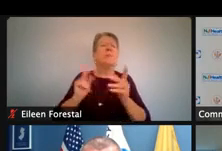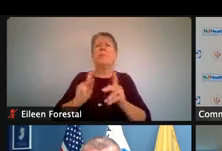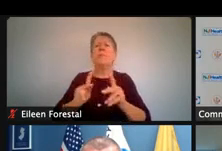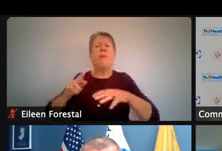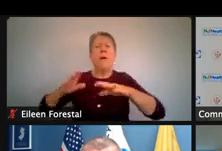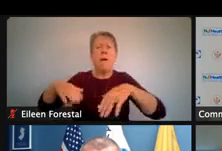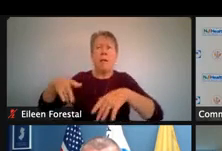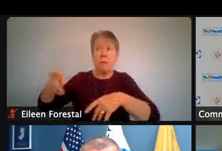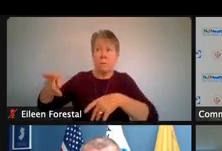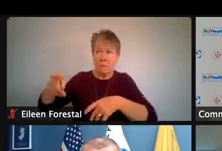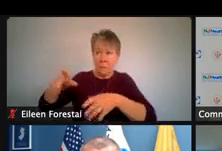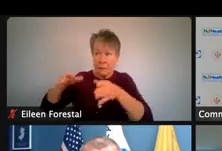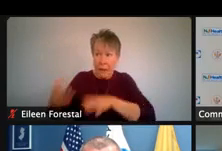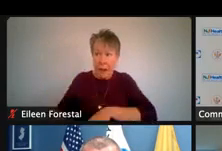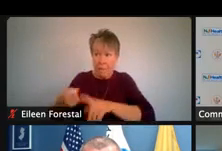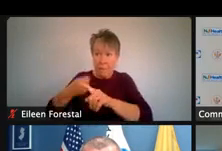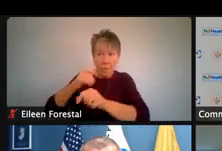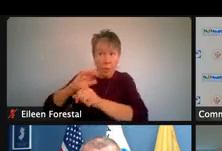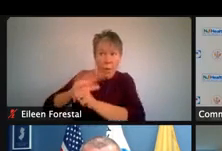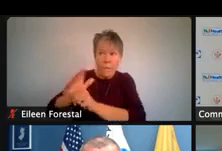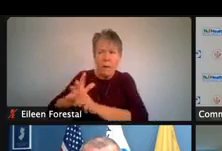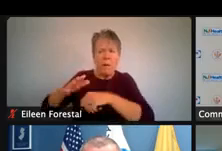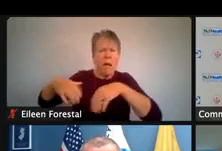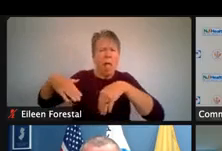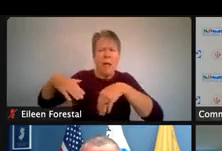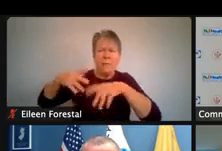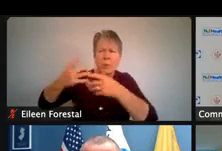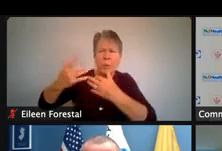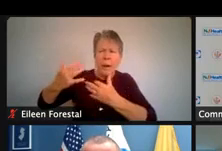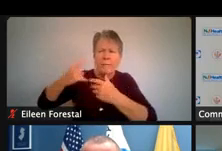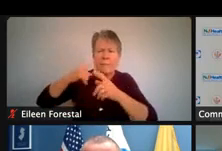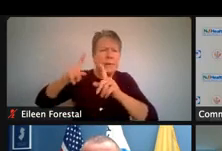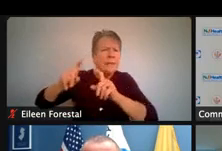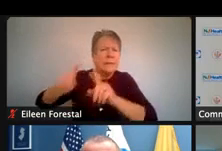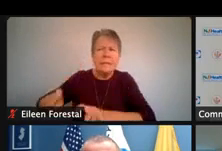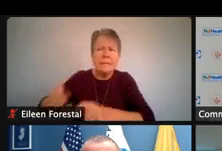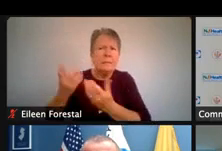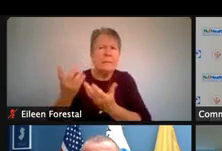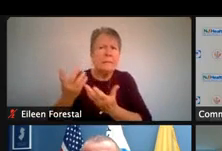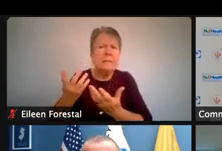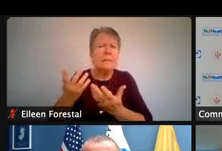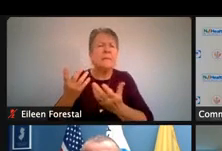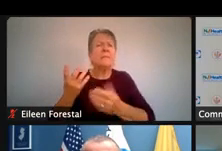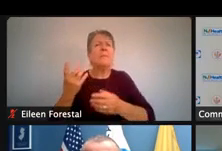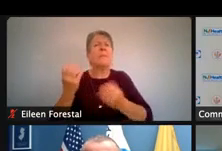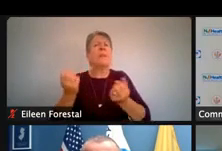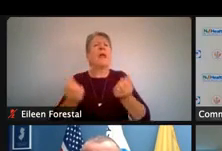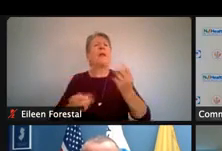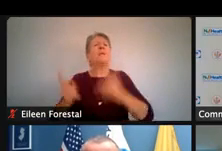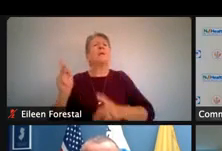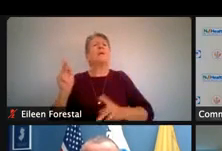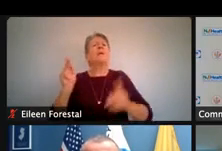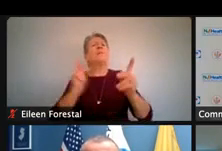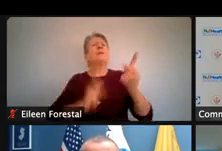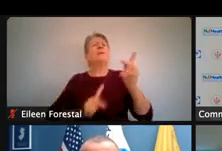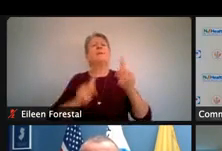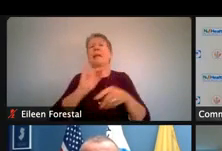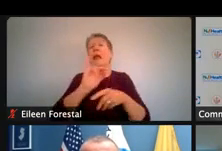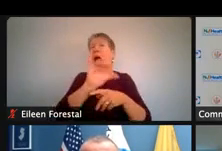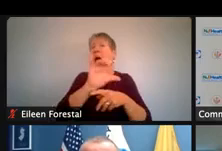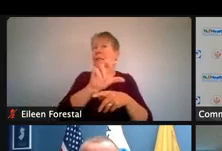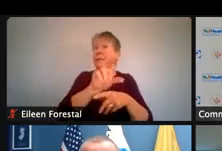many in ICU. At some point, this is mathematically hard to avoid,